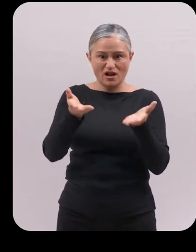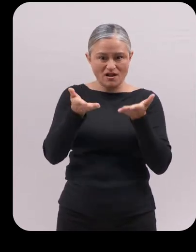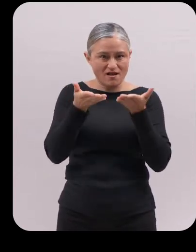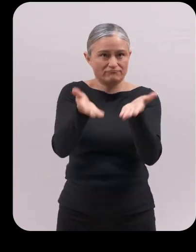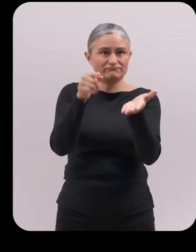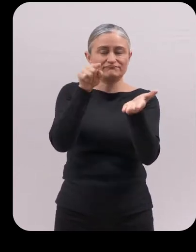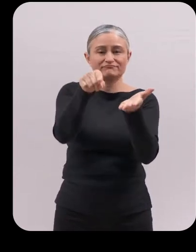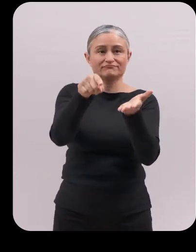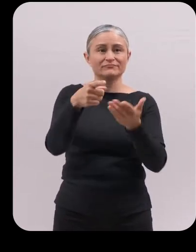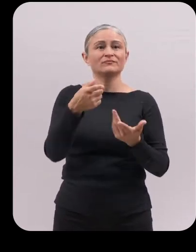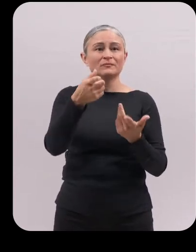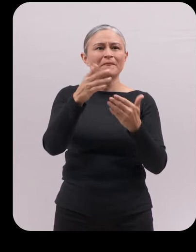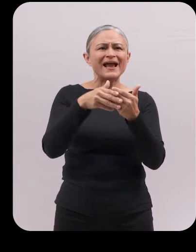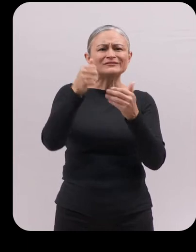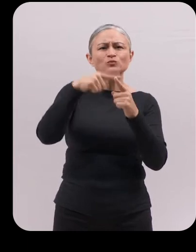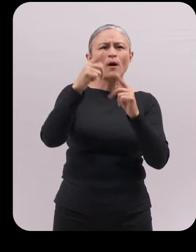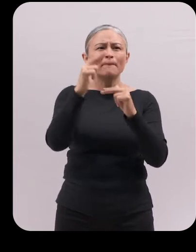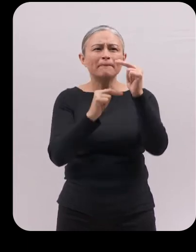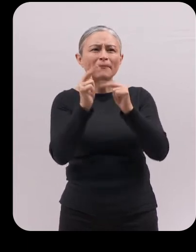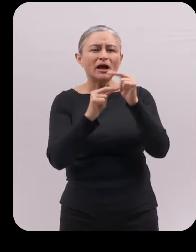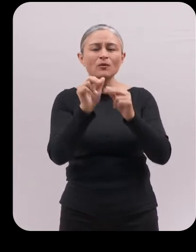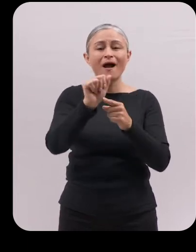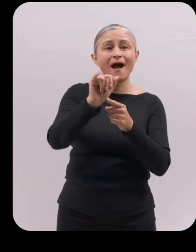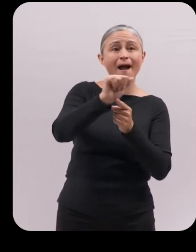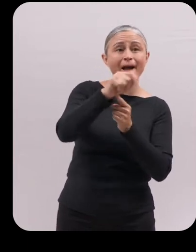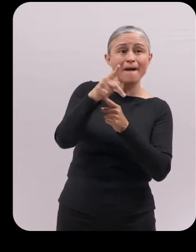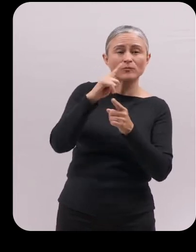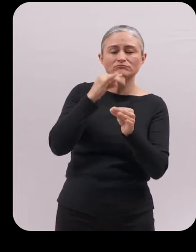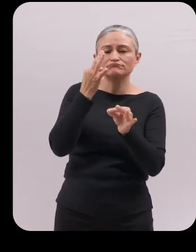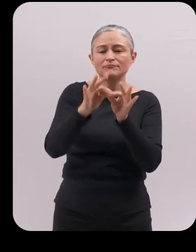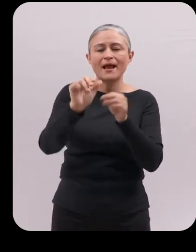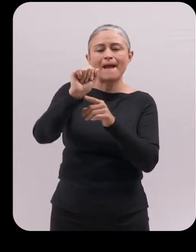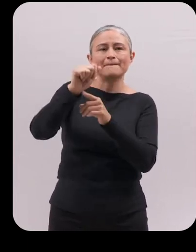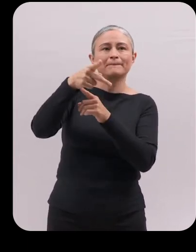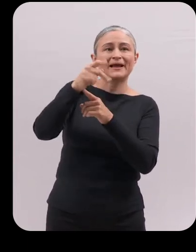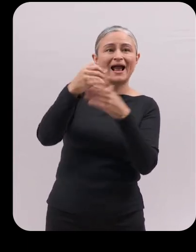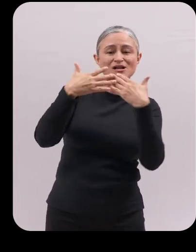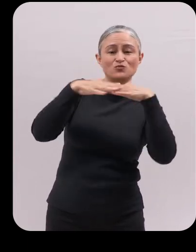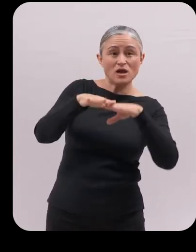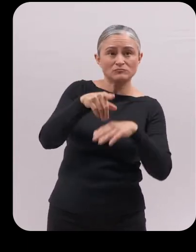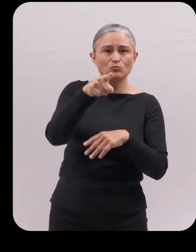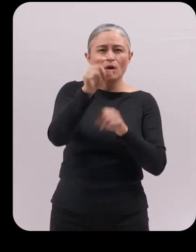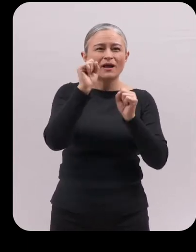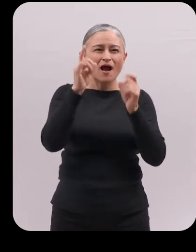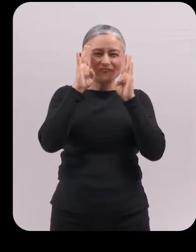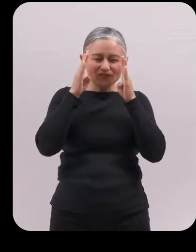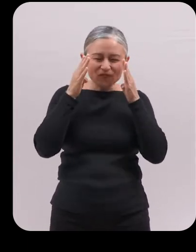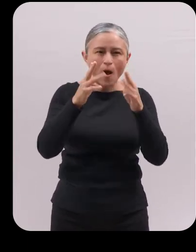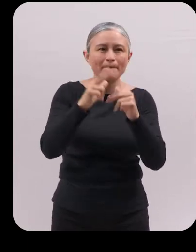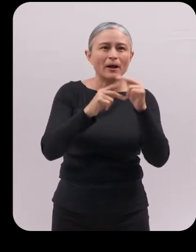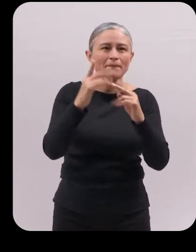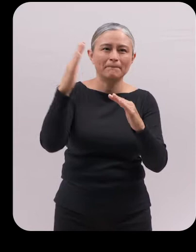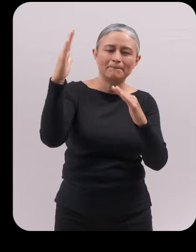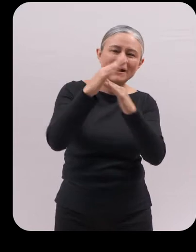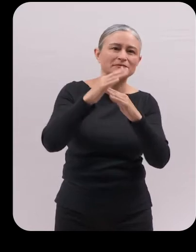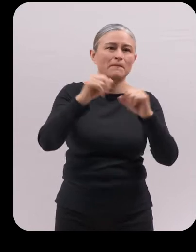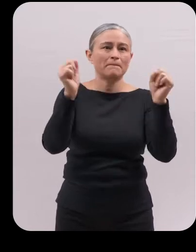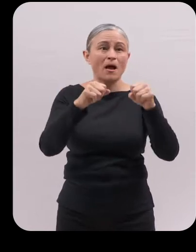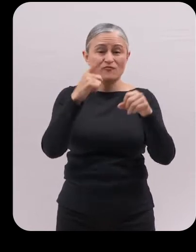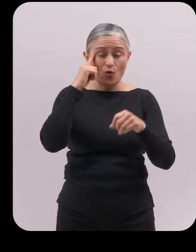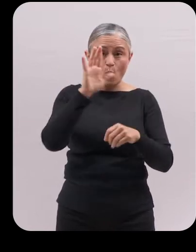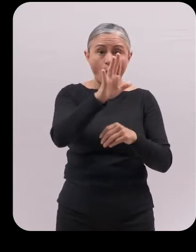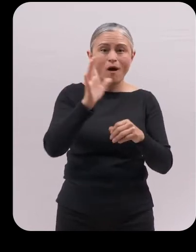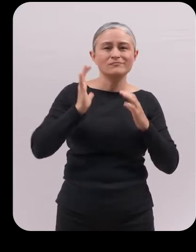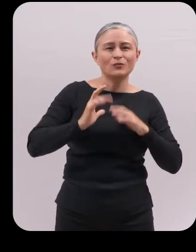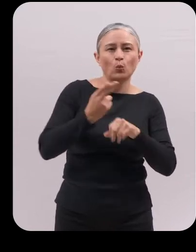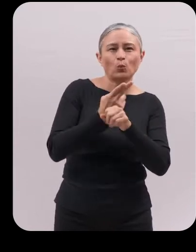make it easy to start building an AI app with a simple API integration, so you can focus on building the best possible products